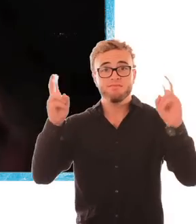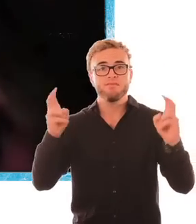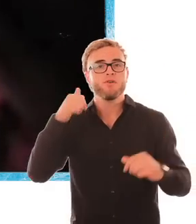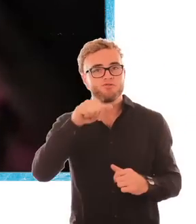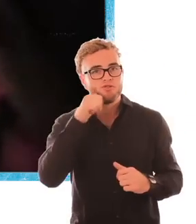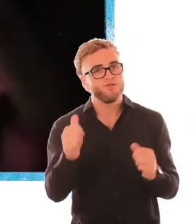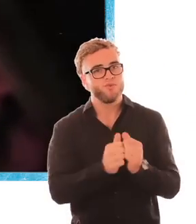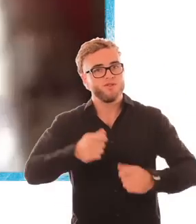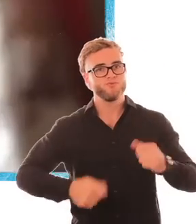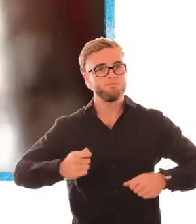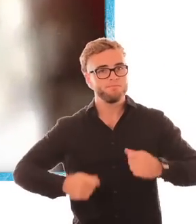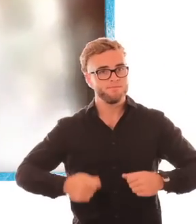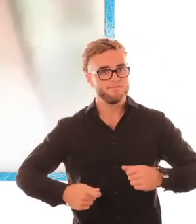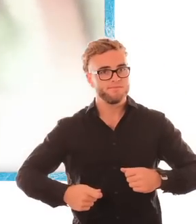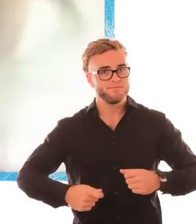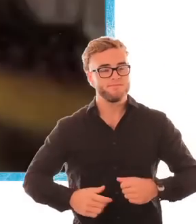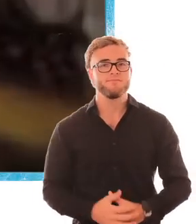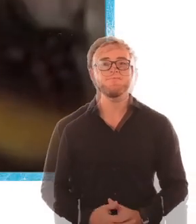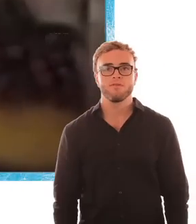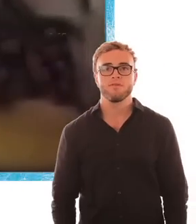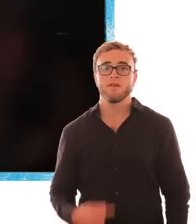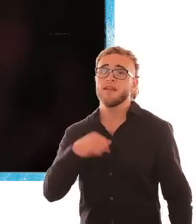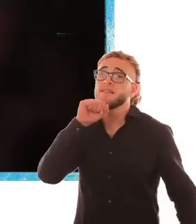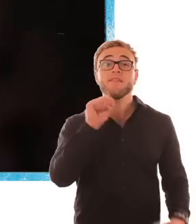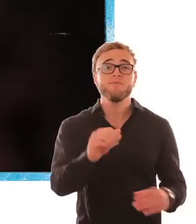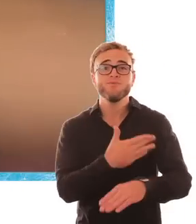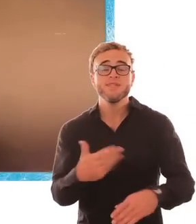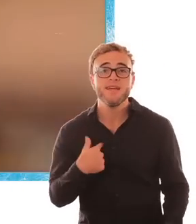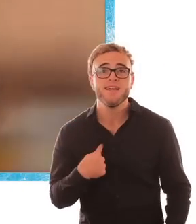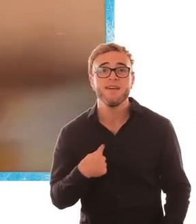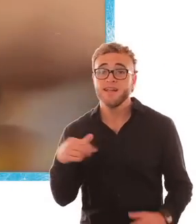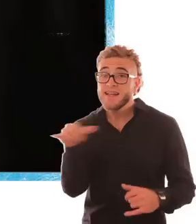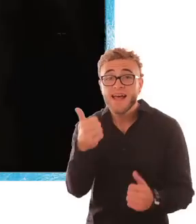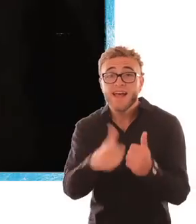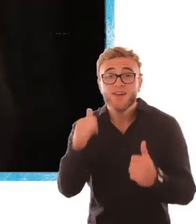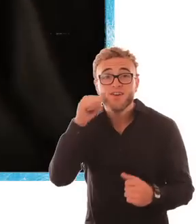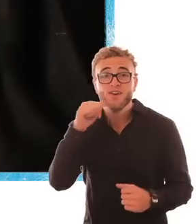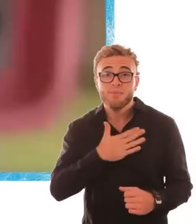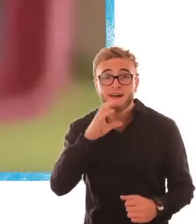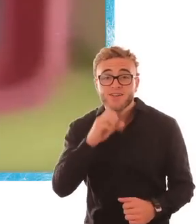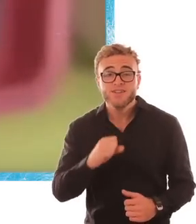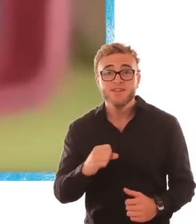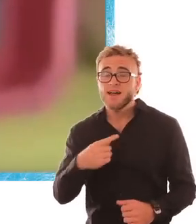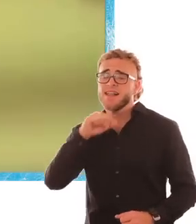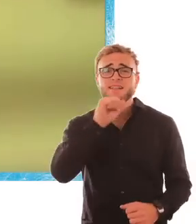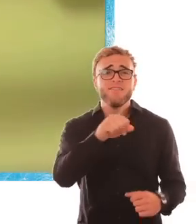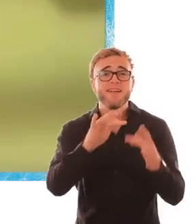I love music, like any girl my age. I love the internet. I love